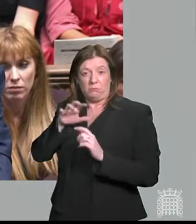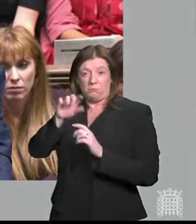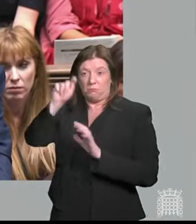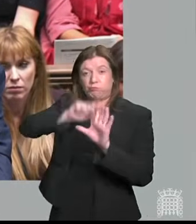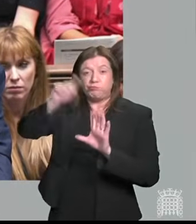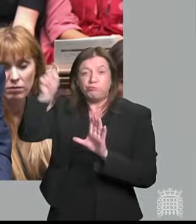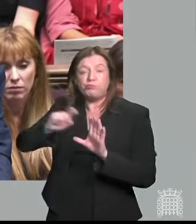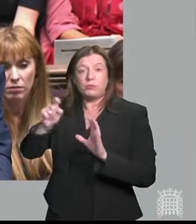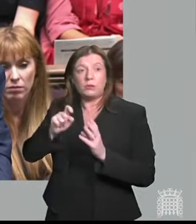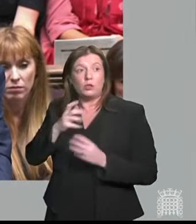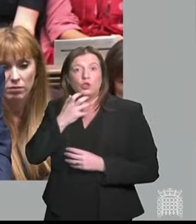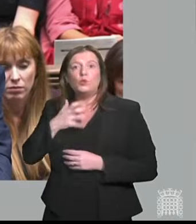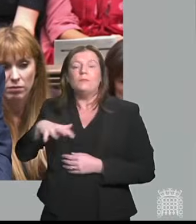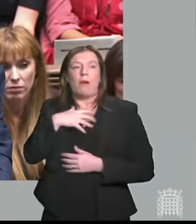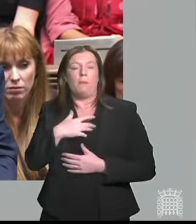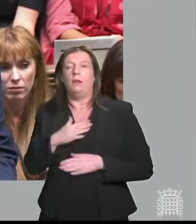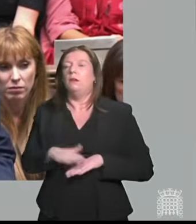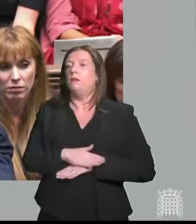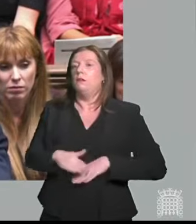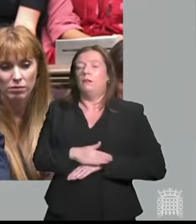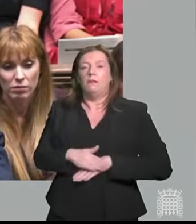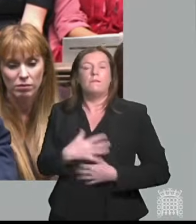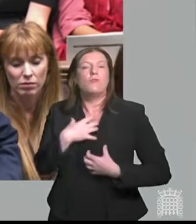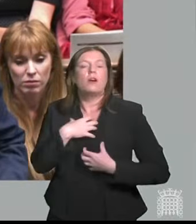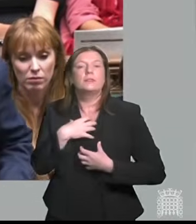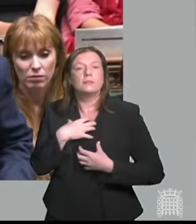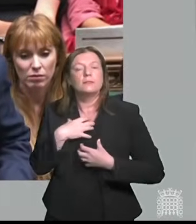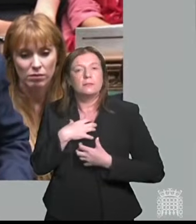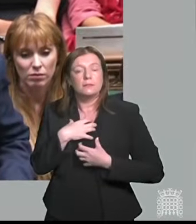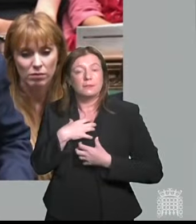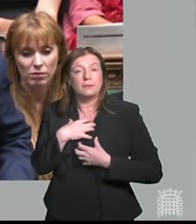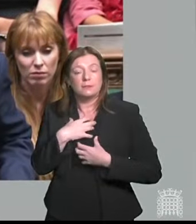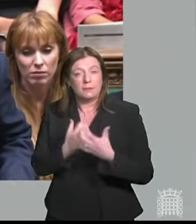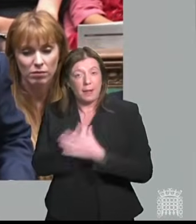hiding who they are. And we've seen an appalling